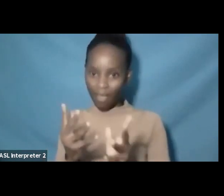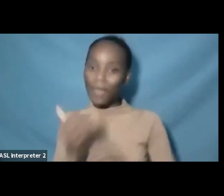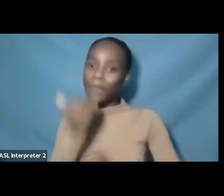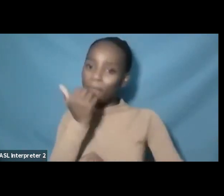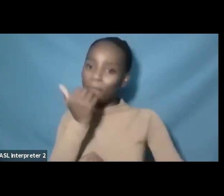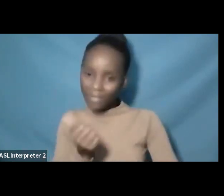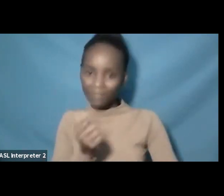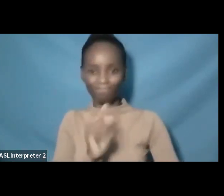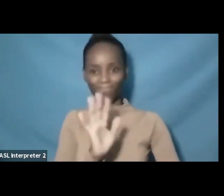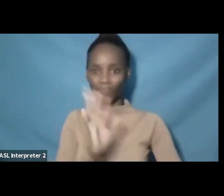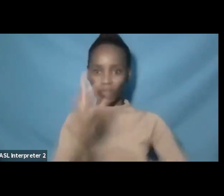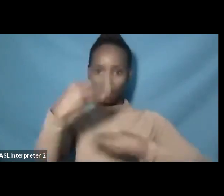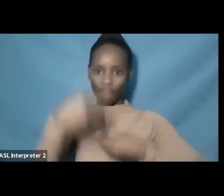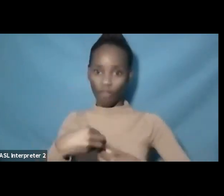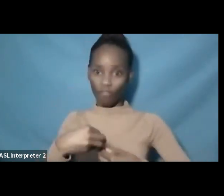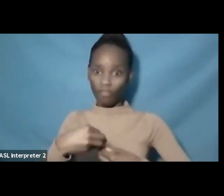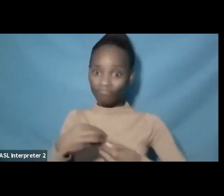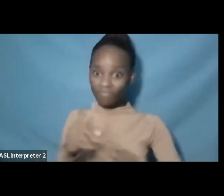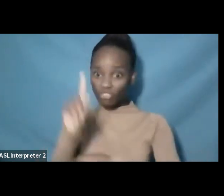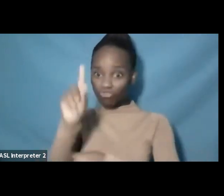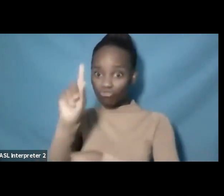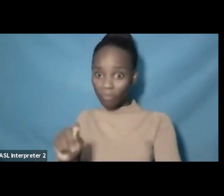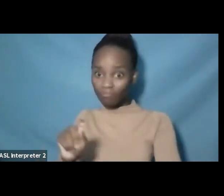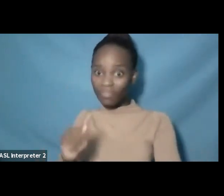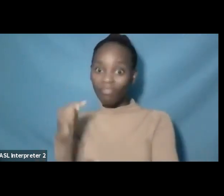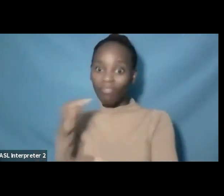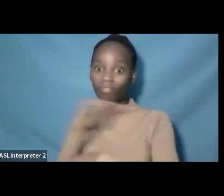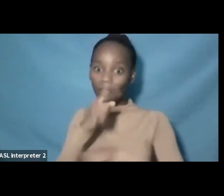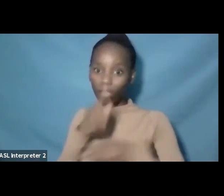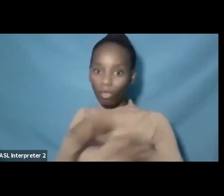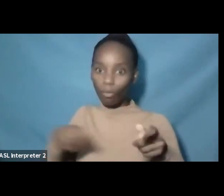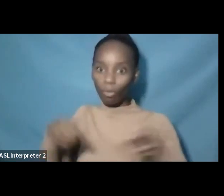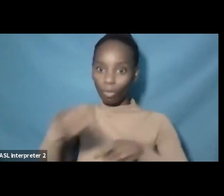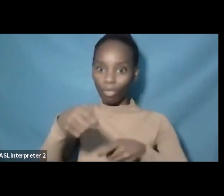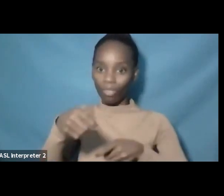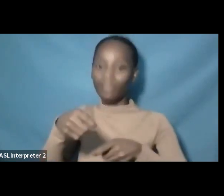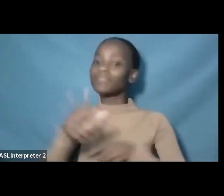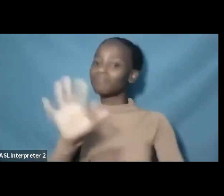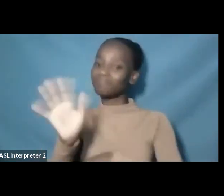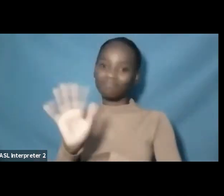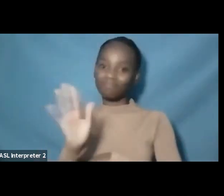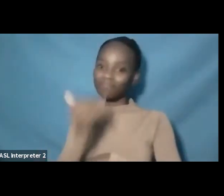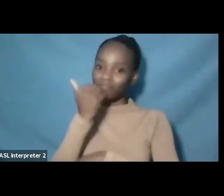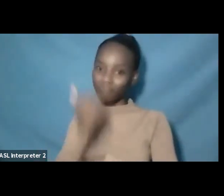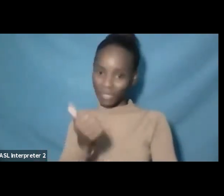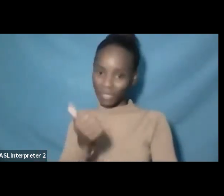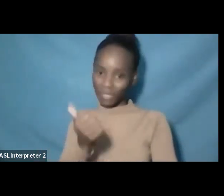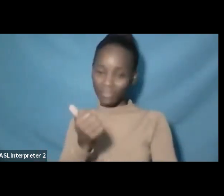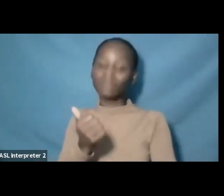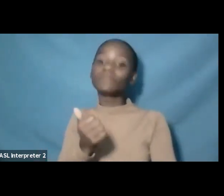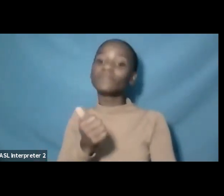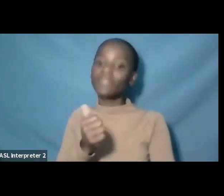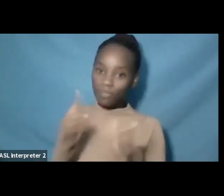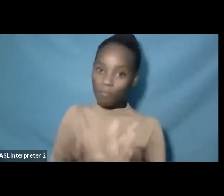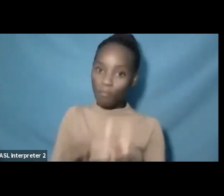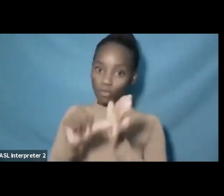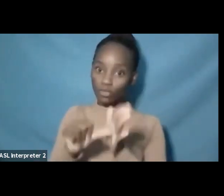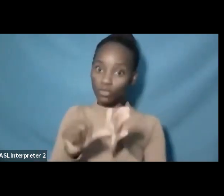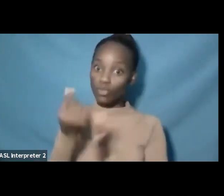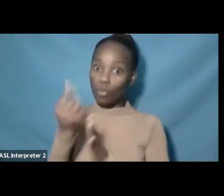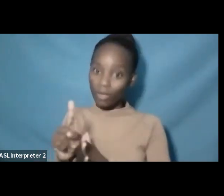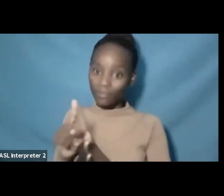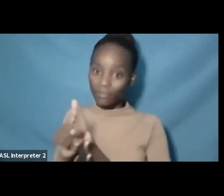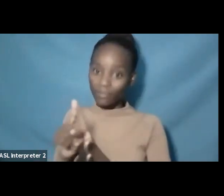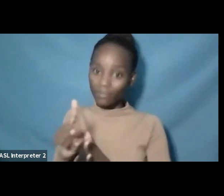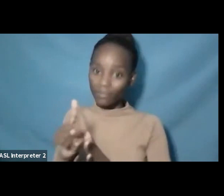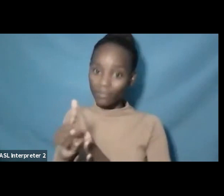our market. That's why use our website, use our contacts, and if there are suspicious activities, as our